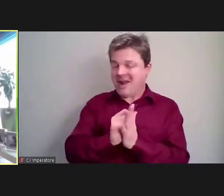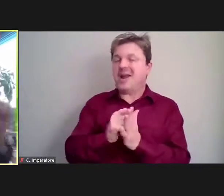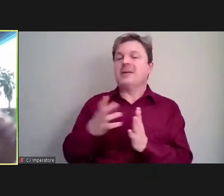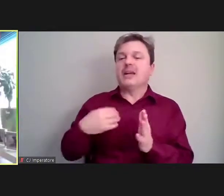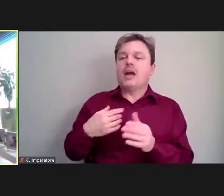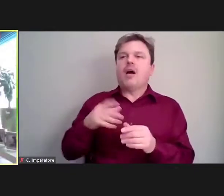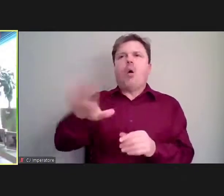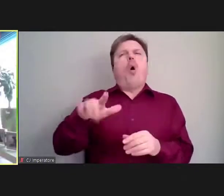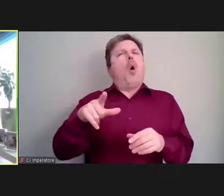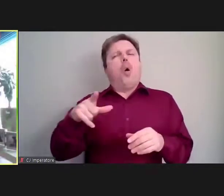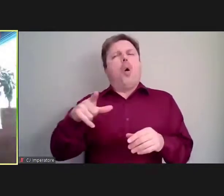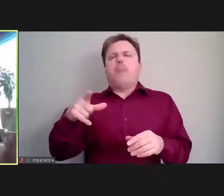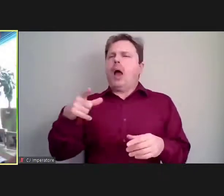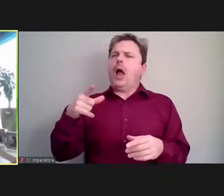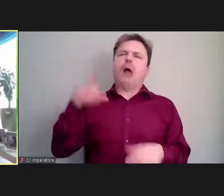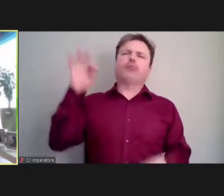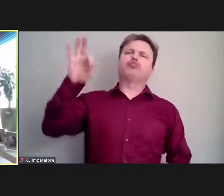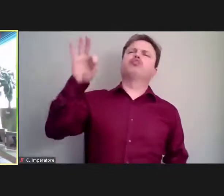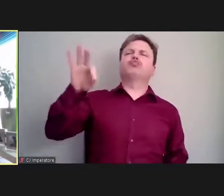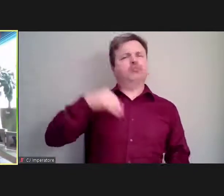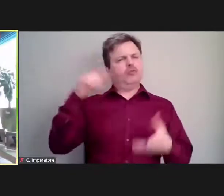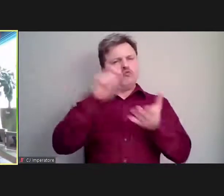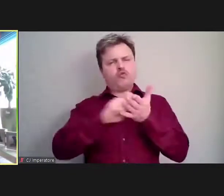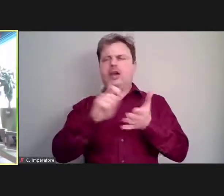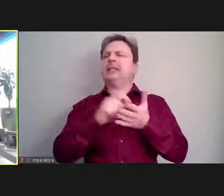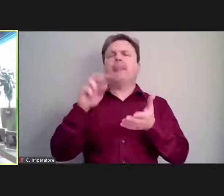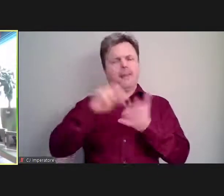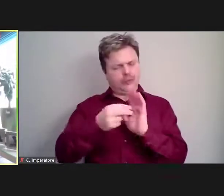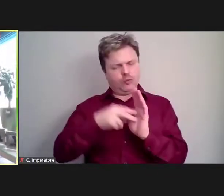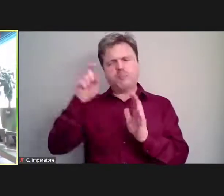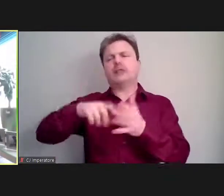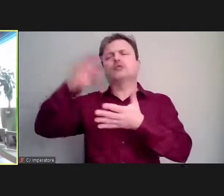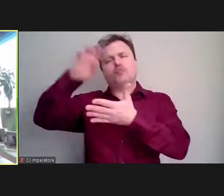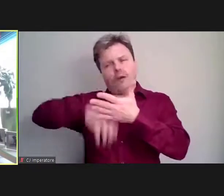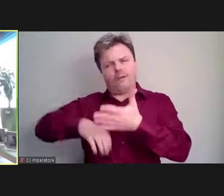writing is drafting. Everybody revises. It's all about revision. And this